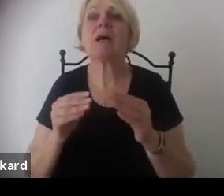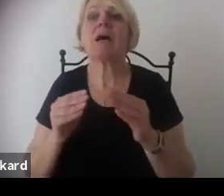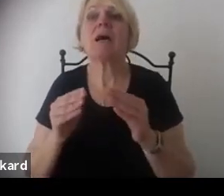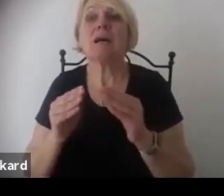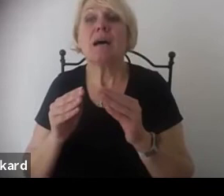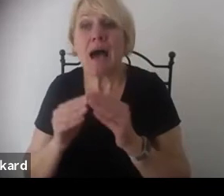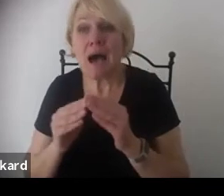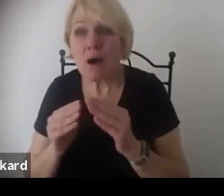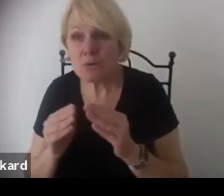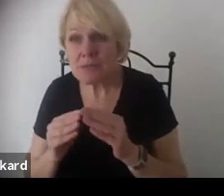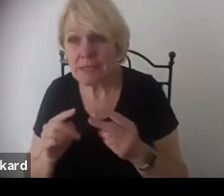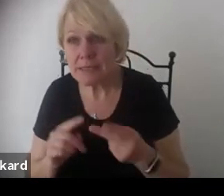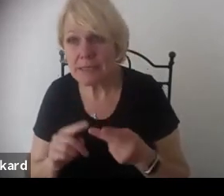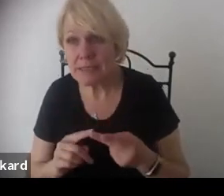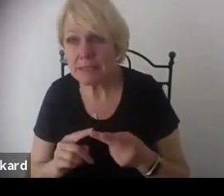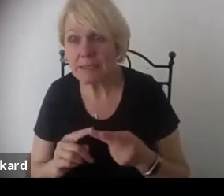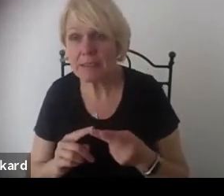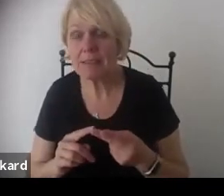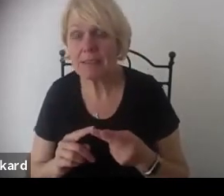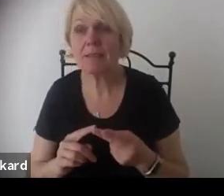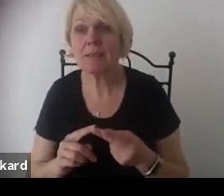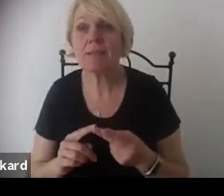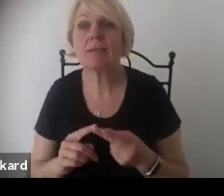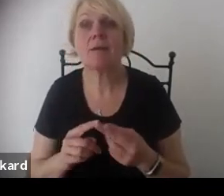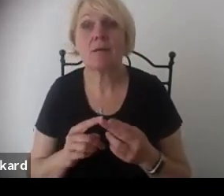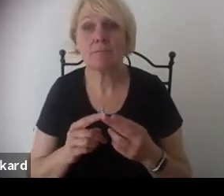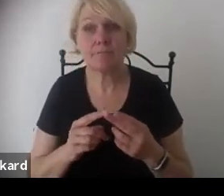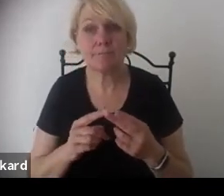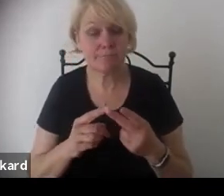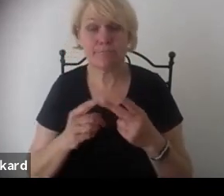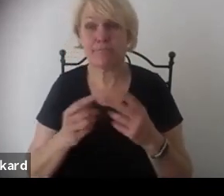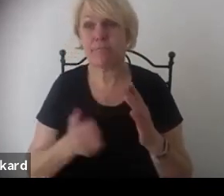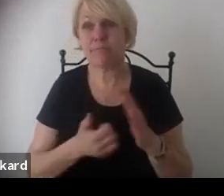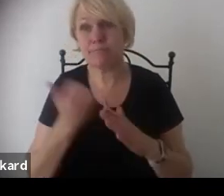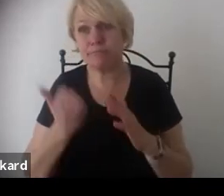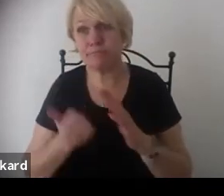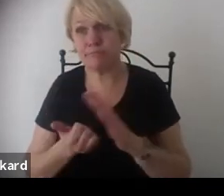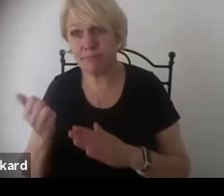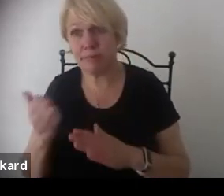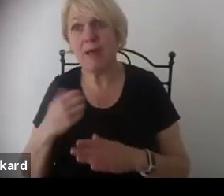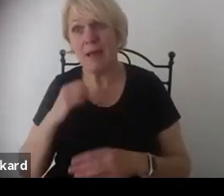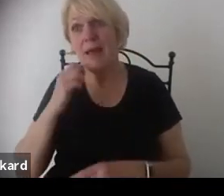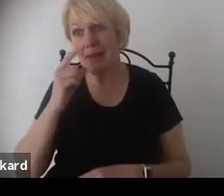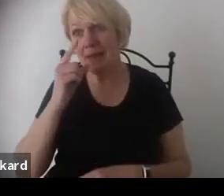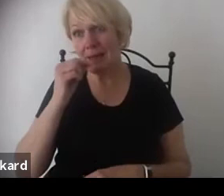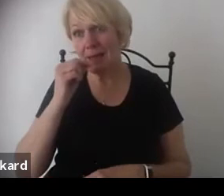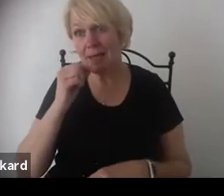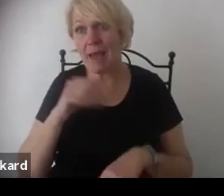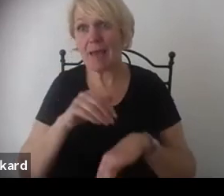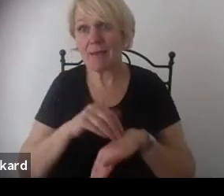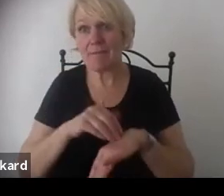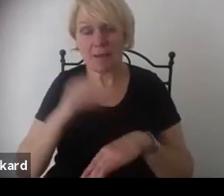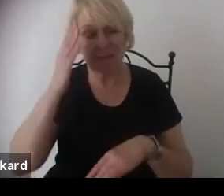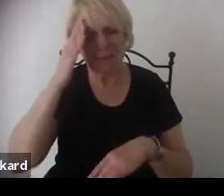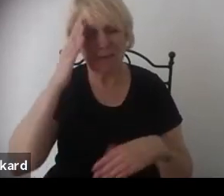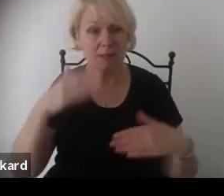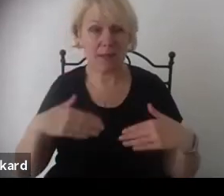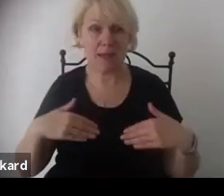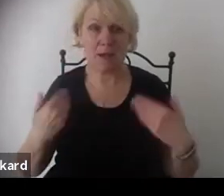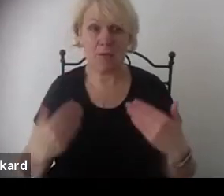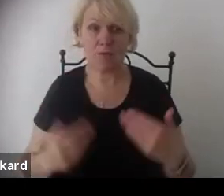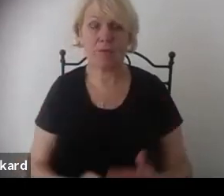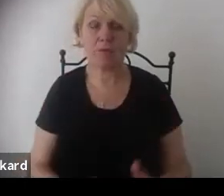house, all of those things can have quite an impact on someone's mental health. So we're looking